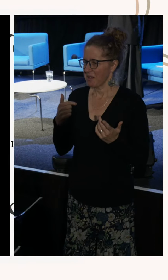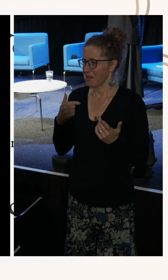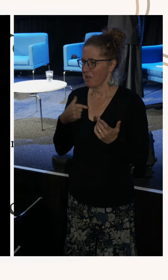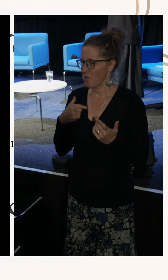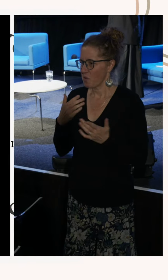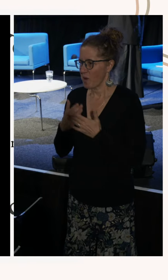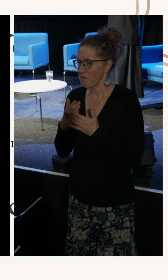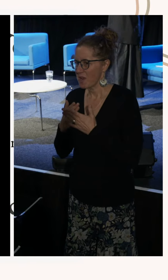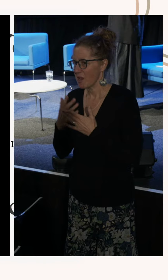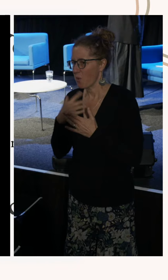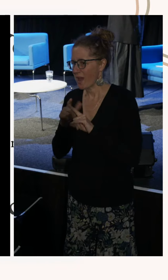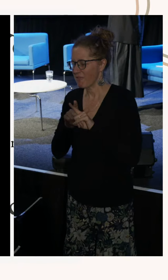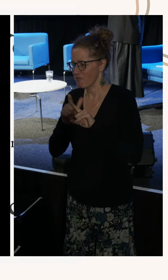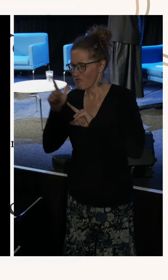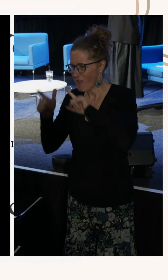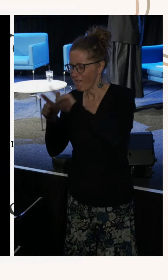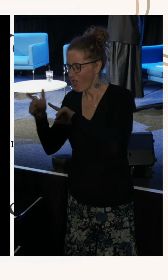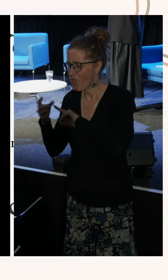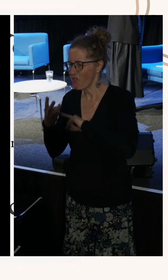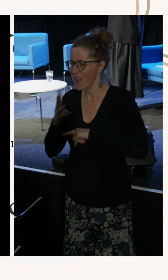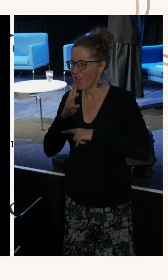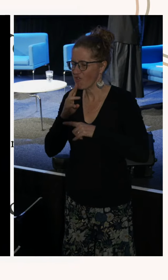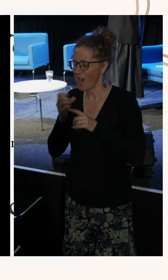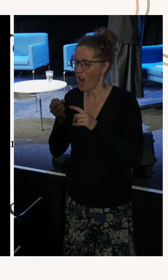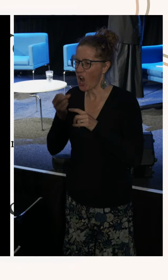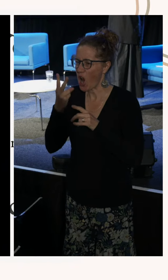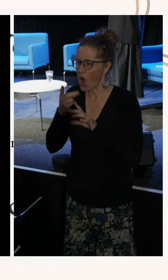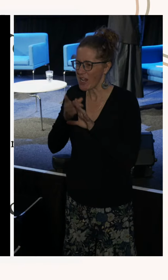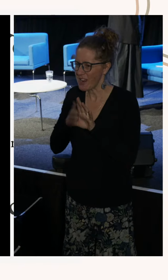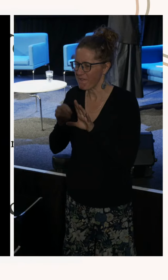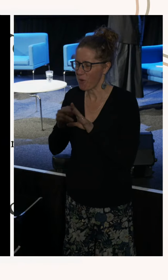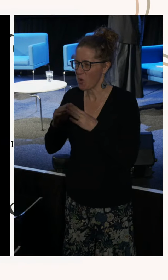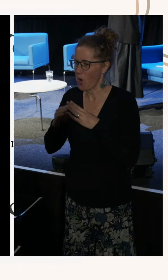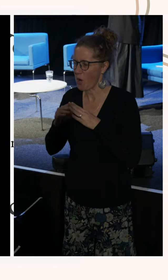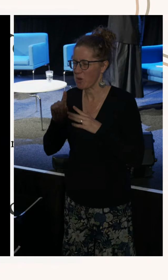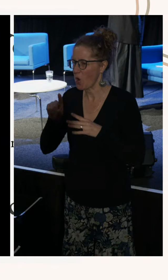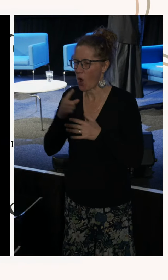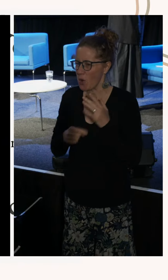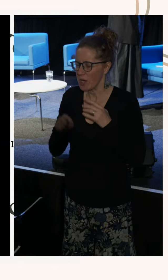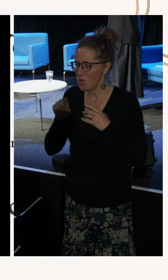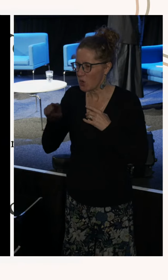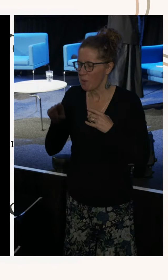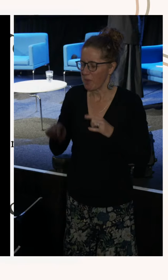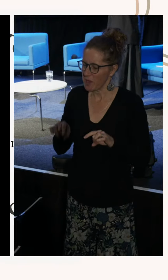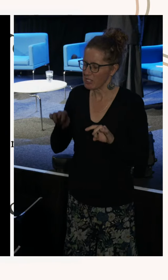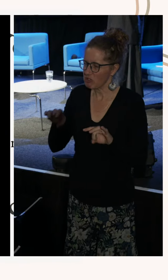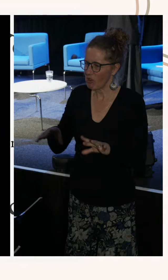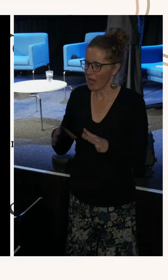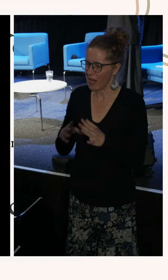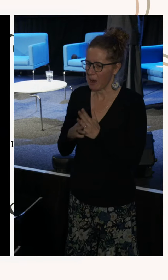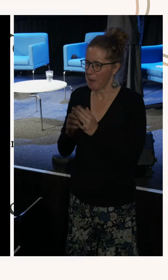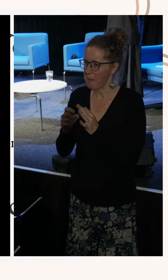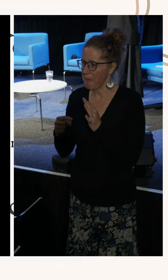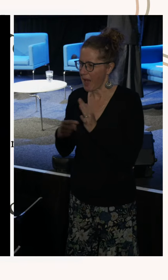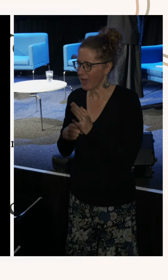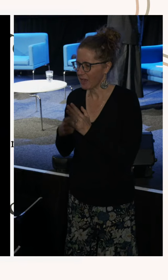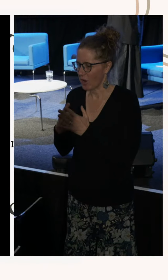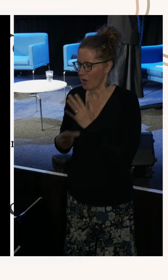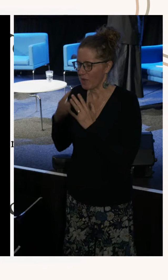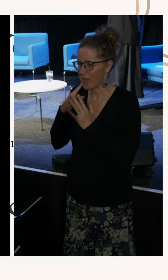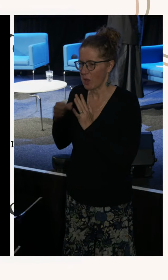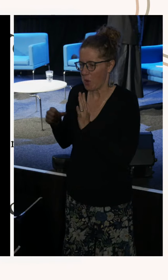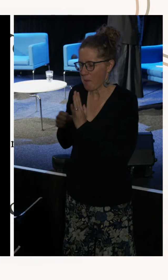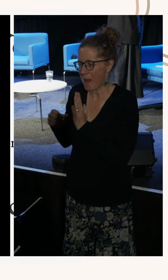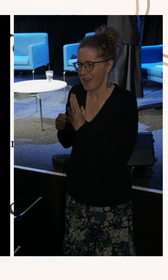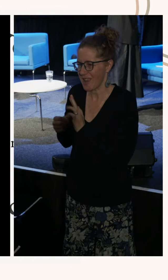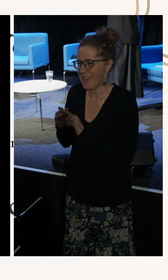light years away from your home, and it is not only you but your crew, and it isn't enough that the Australian market is a blip to the wallet unless you're pink, and it